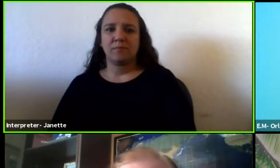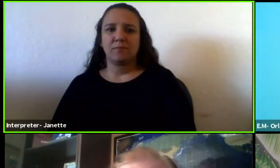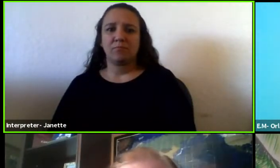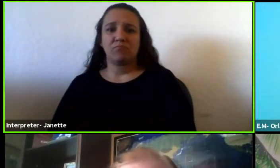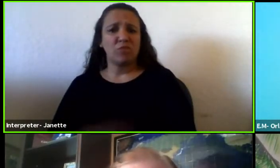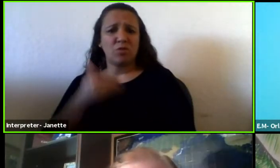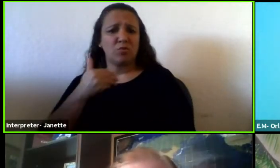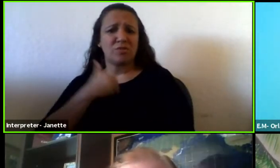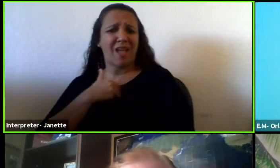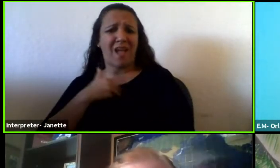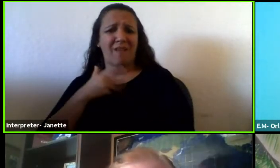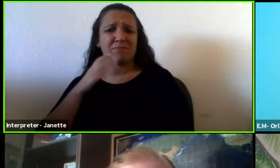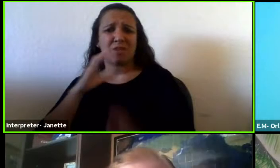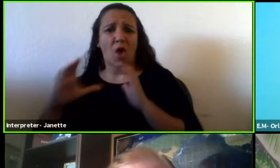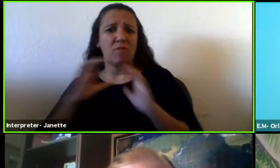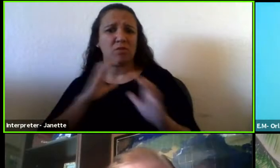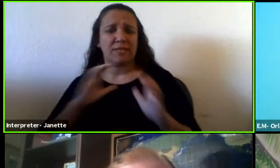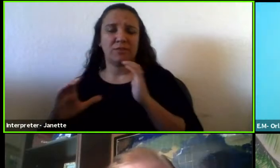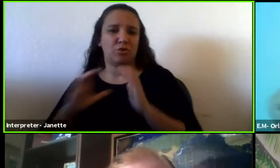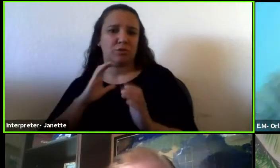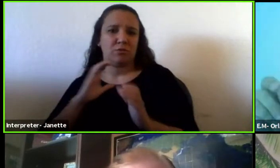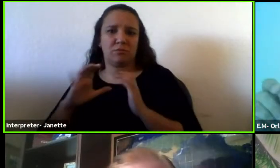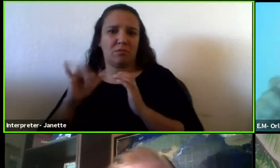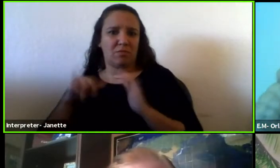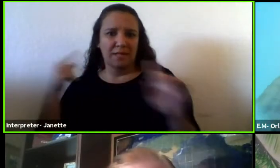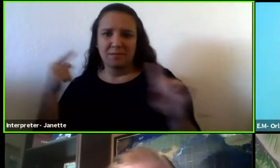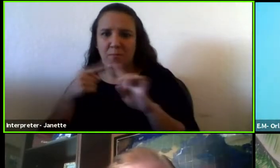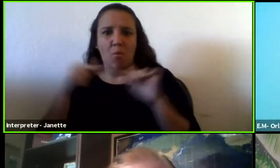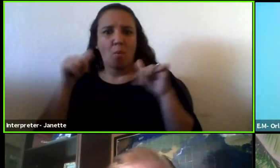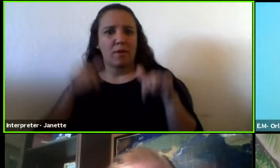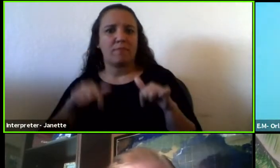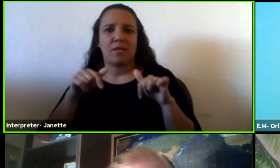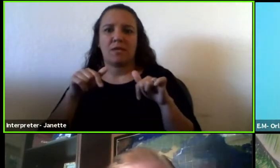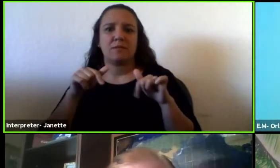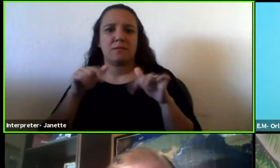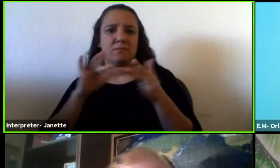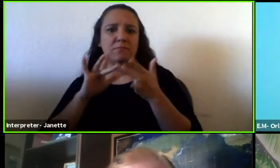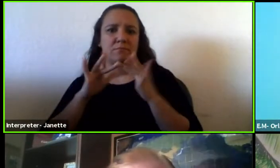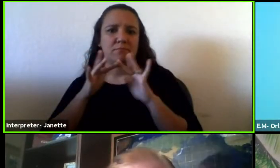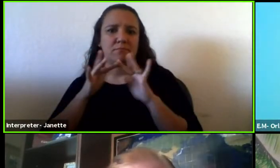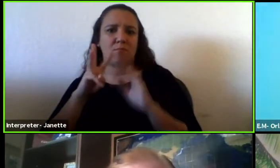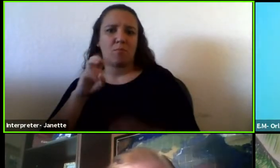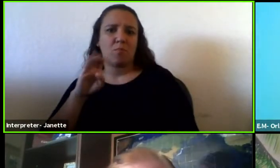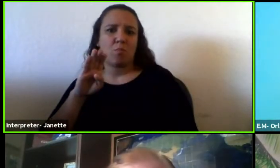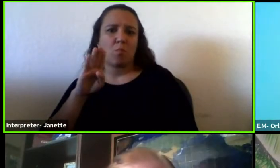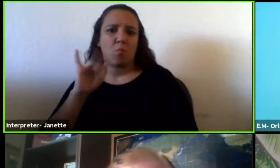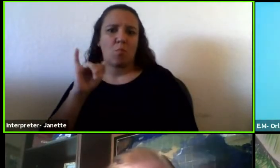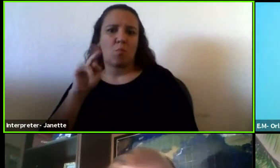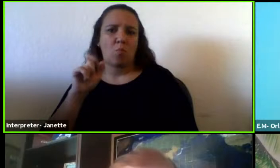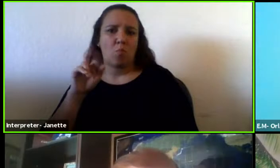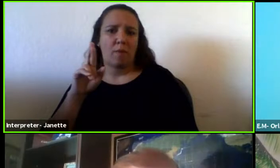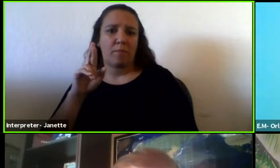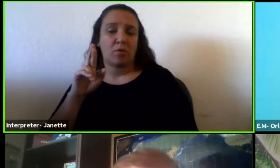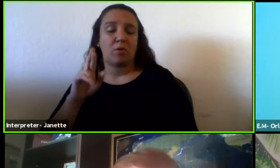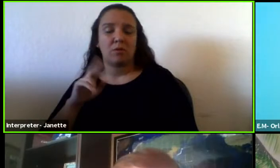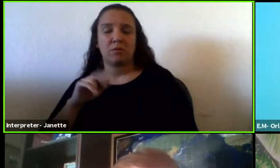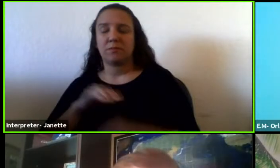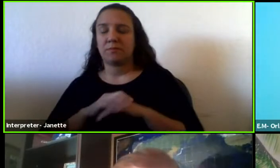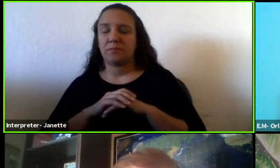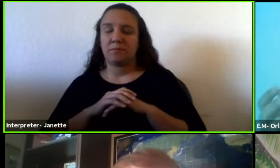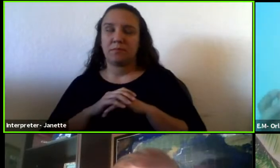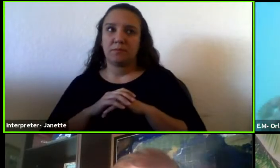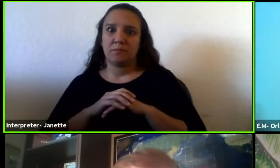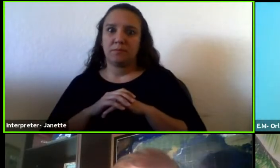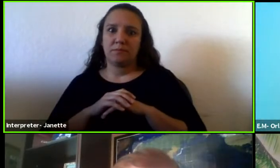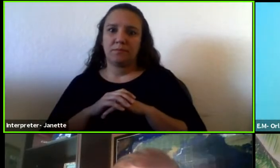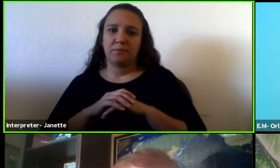dialogue, start having a conversation and say, hey, listen, I've been doing this for a while. Maybe I need to shift. Maybe I need to change. I've been doing this for the exact same